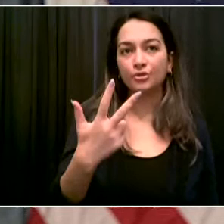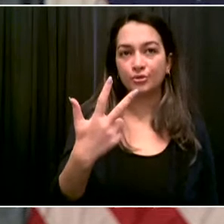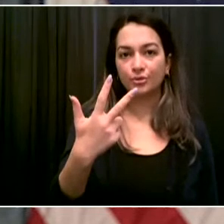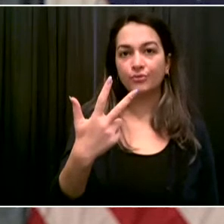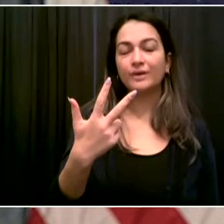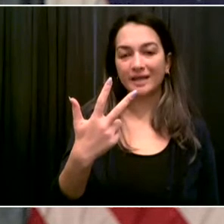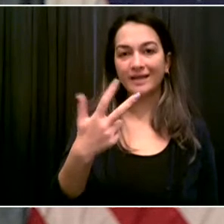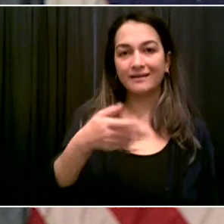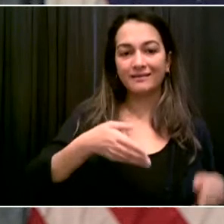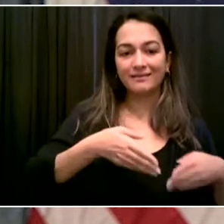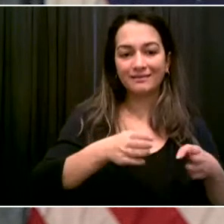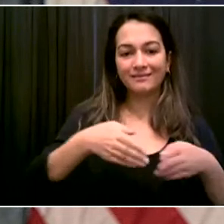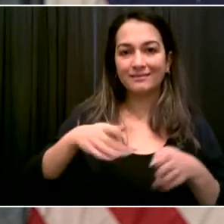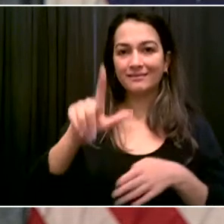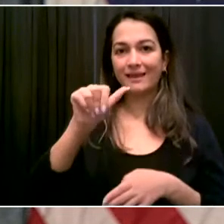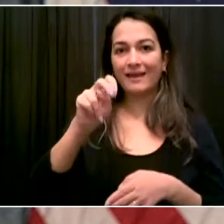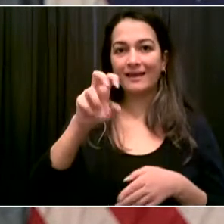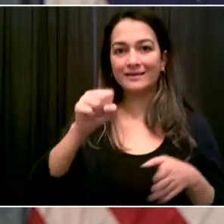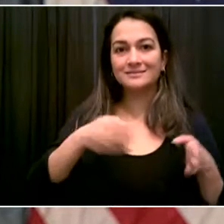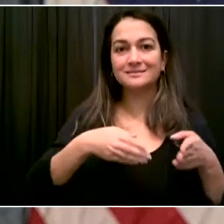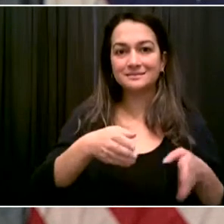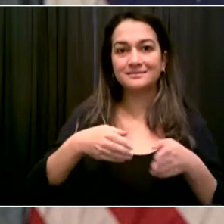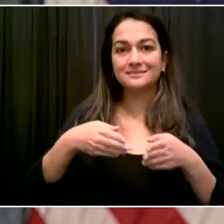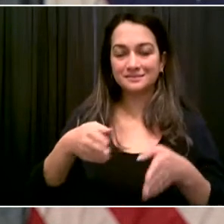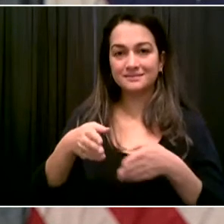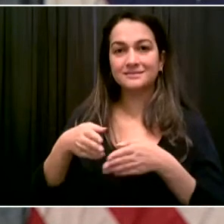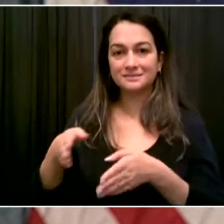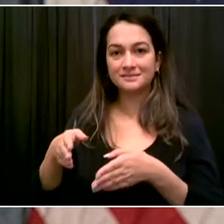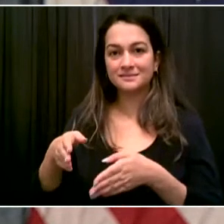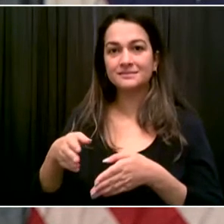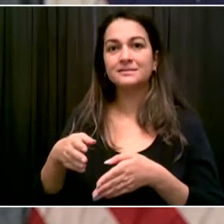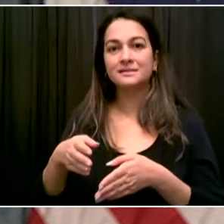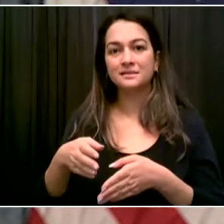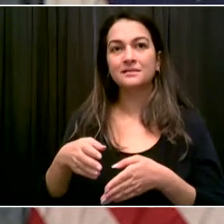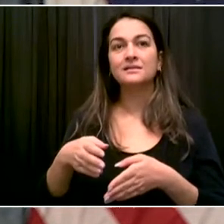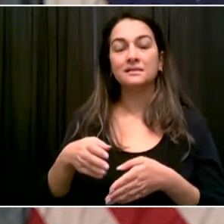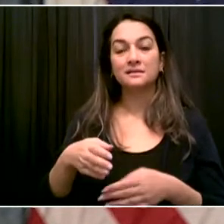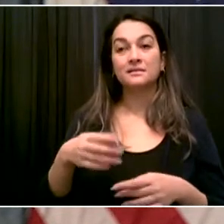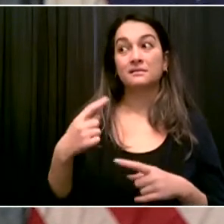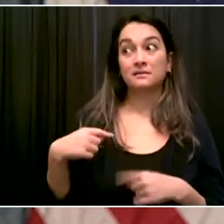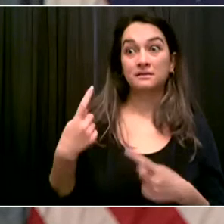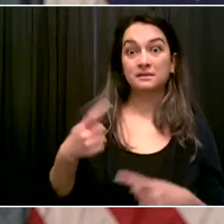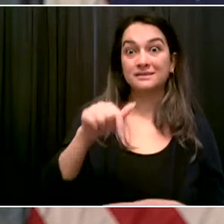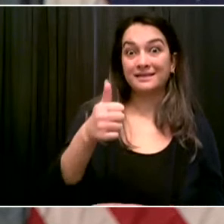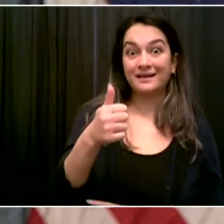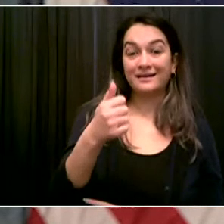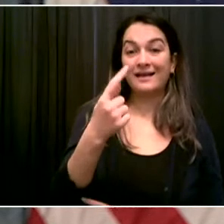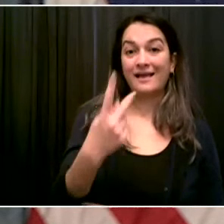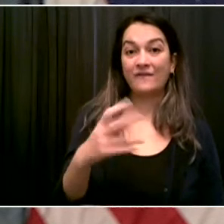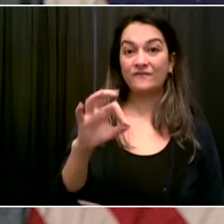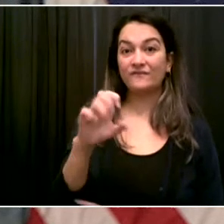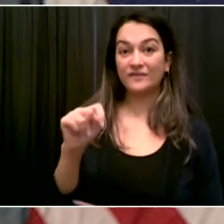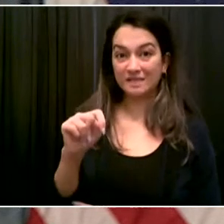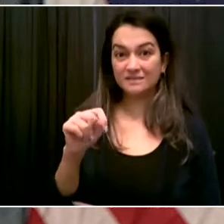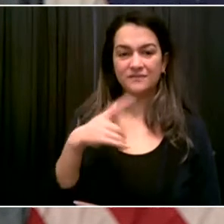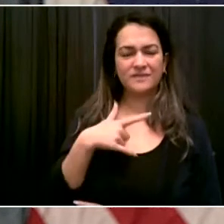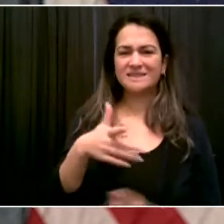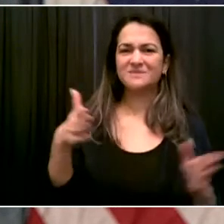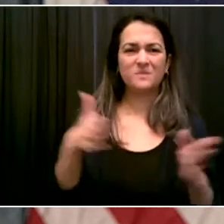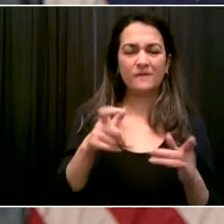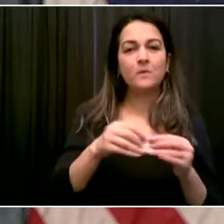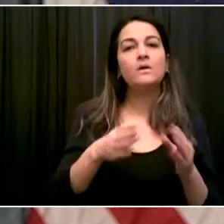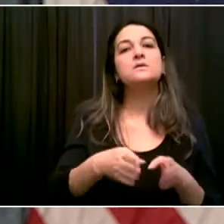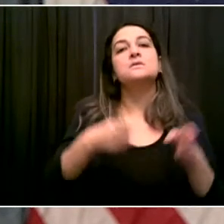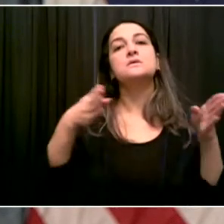width lanes of 12 feet wide with a 9-foot shoulder. The difference in terms of flow